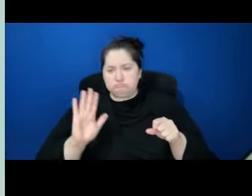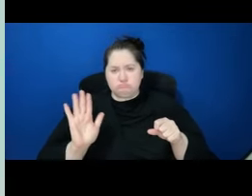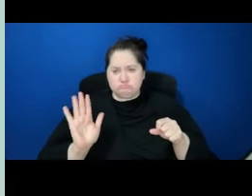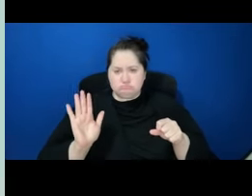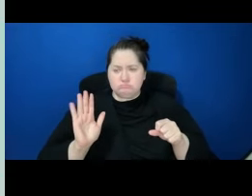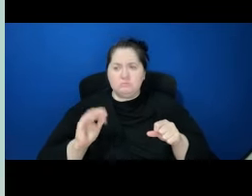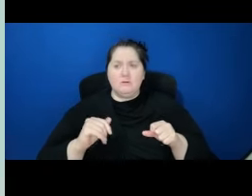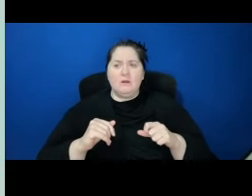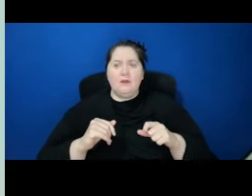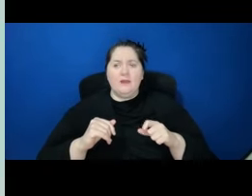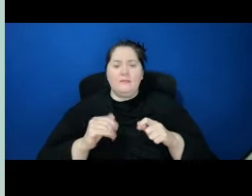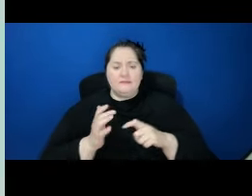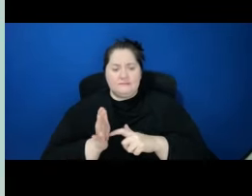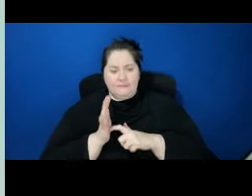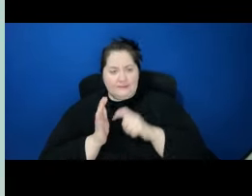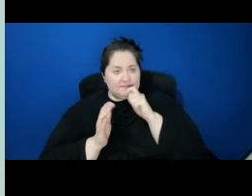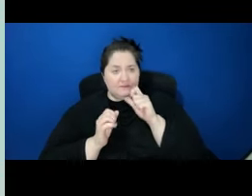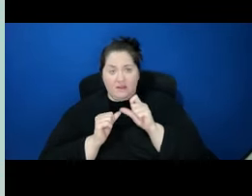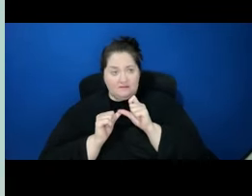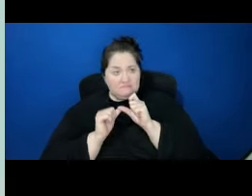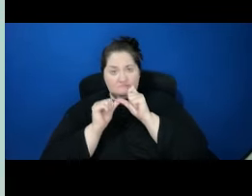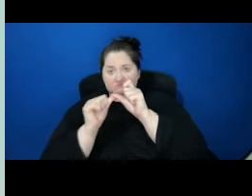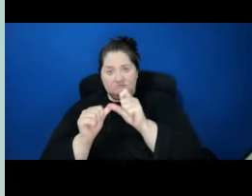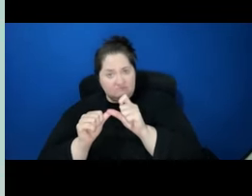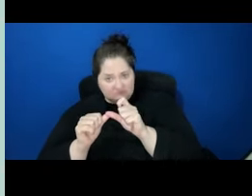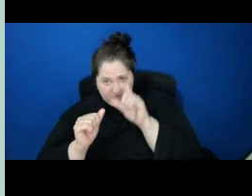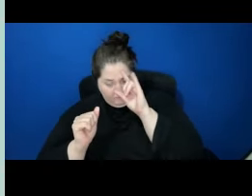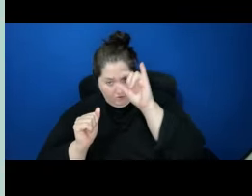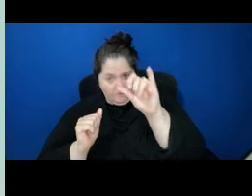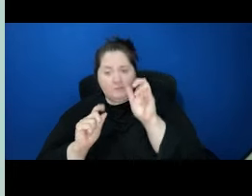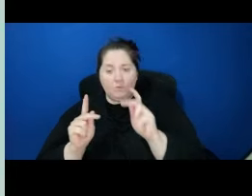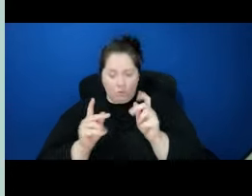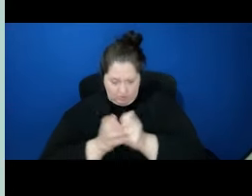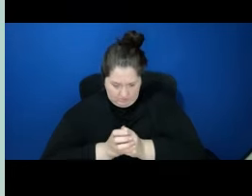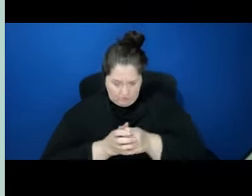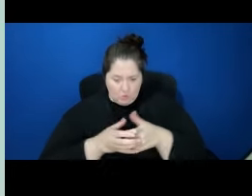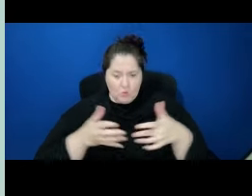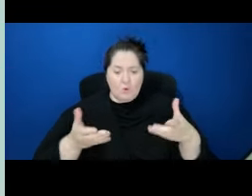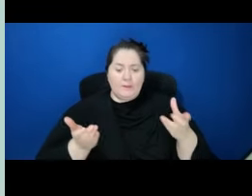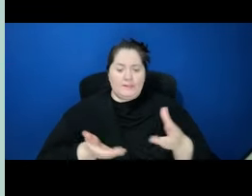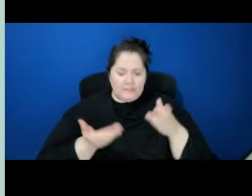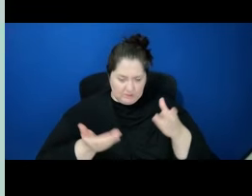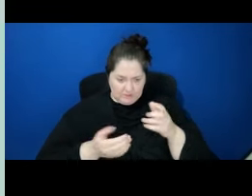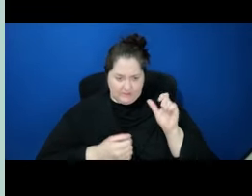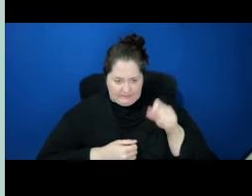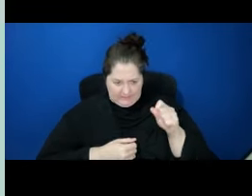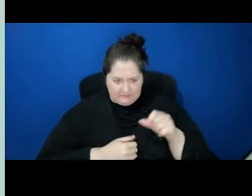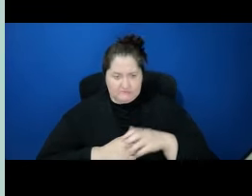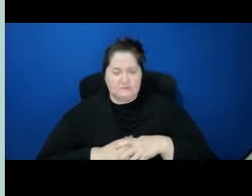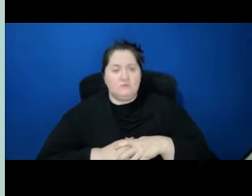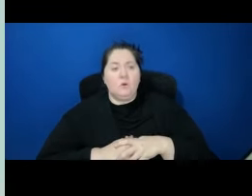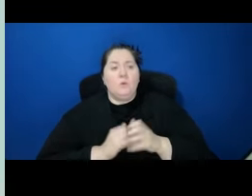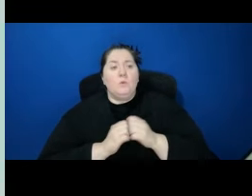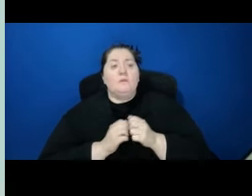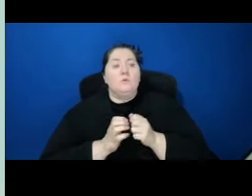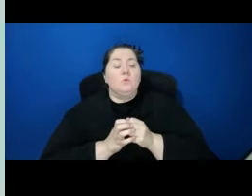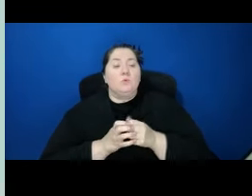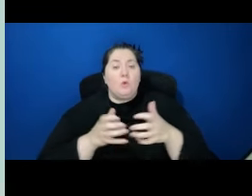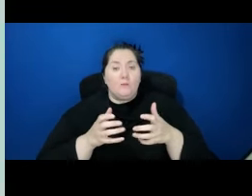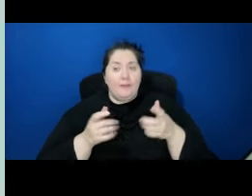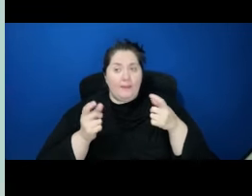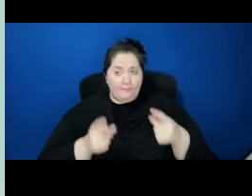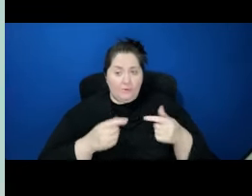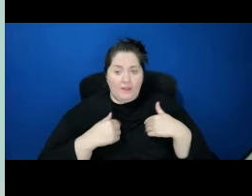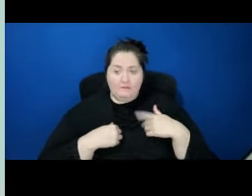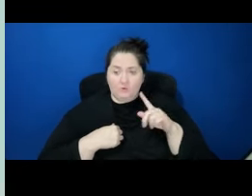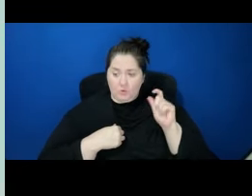I think that demand is not infinite. Certainly people will continue to grow here. You know, with the growth that's happening, we have a